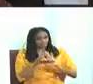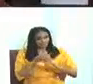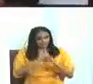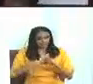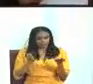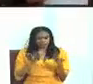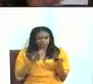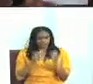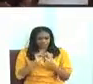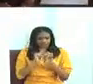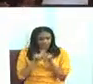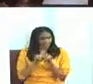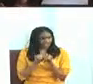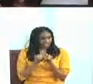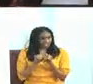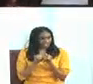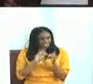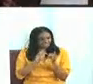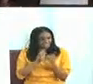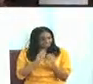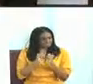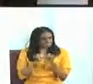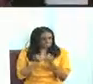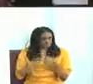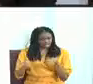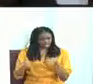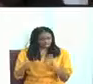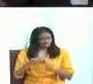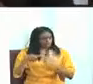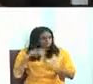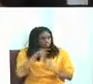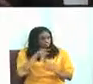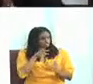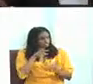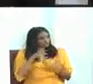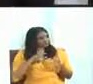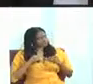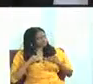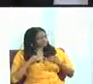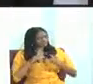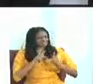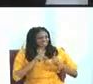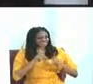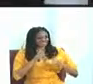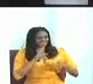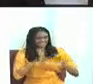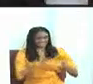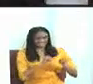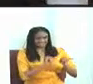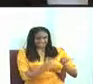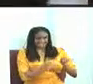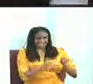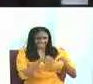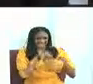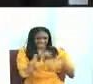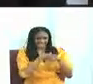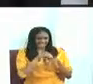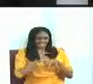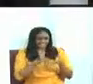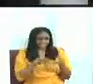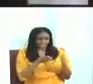society chose to define you as, and yet you couldn't stay in that path.